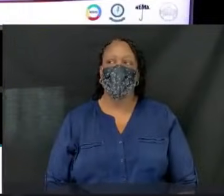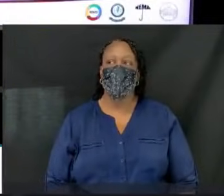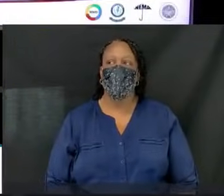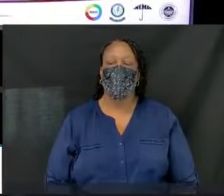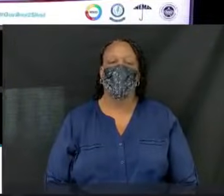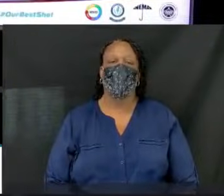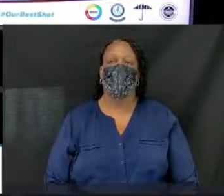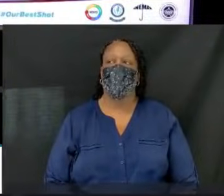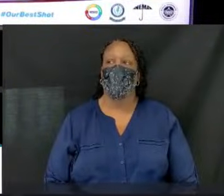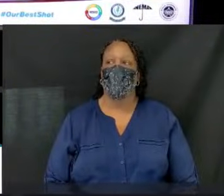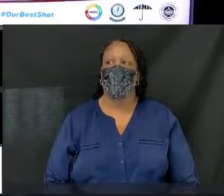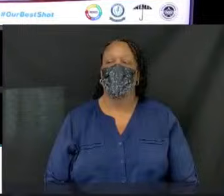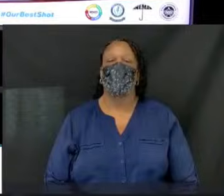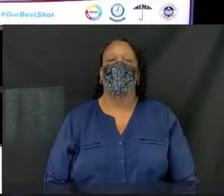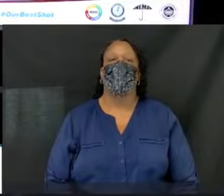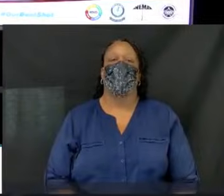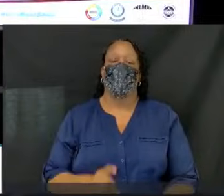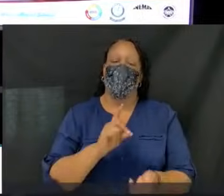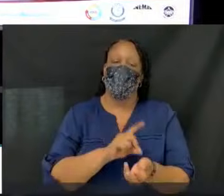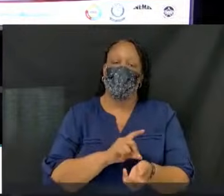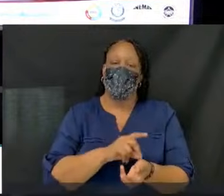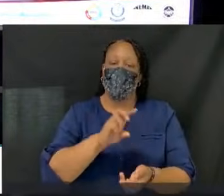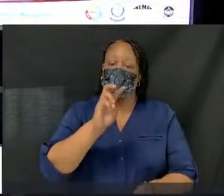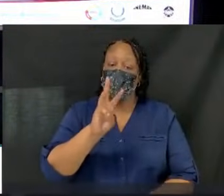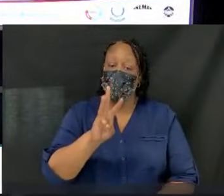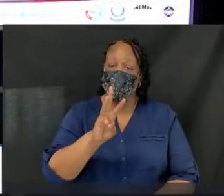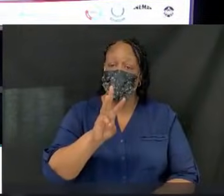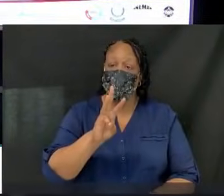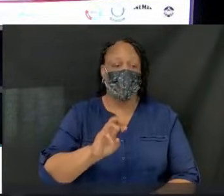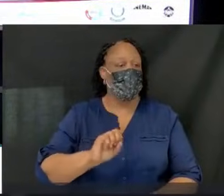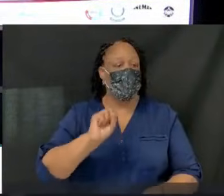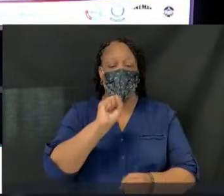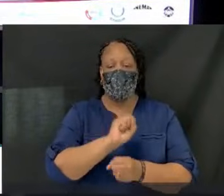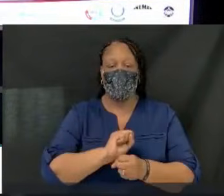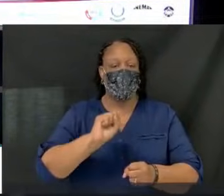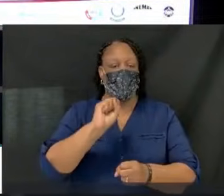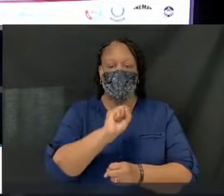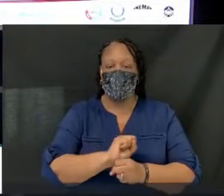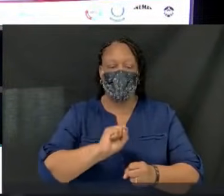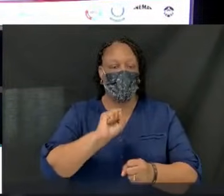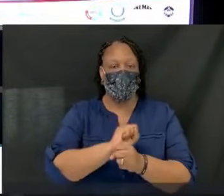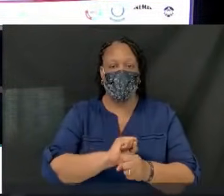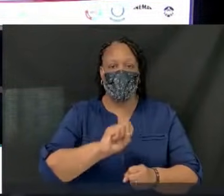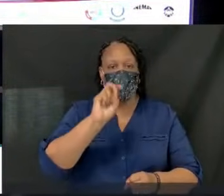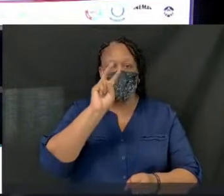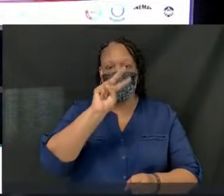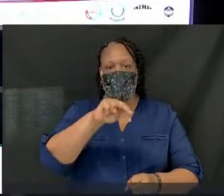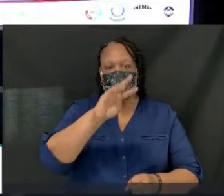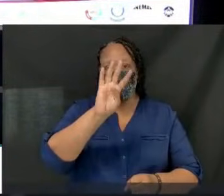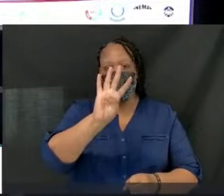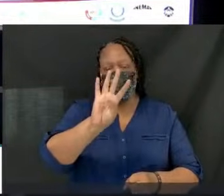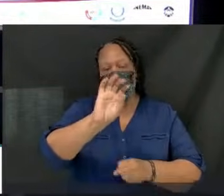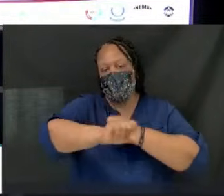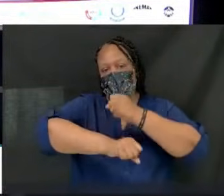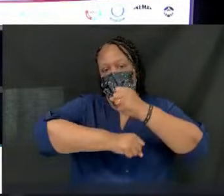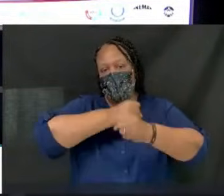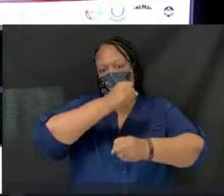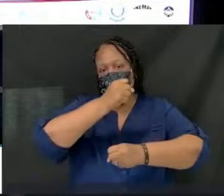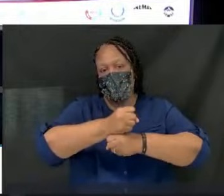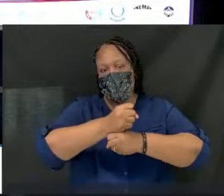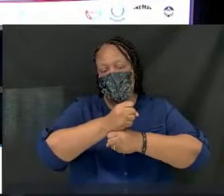Dr. Wilkinson has worked on the 2 different administrations and on the 5